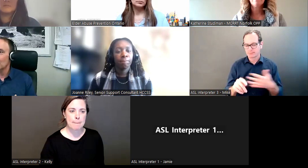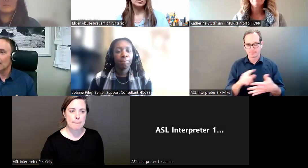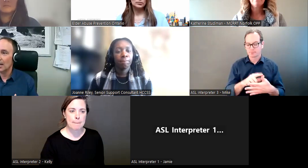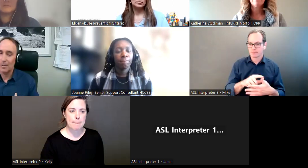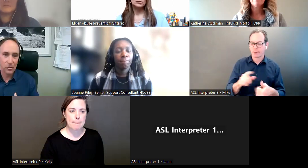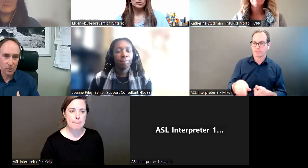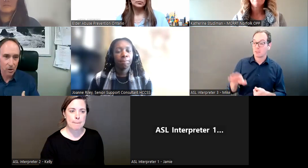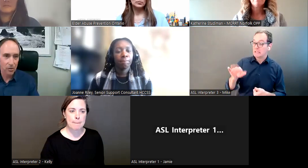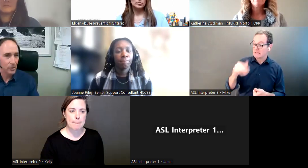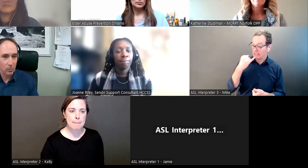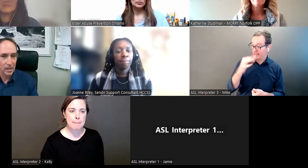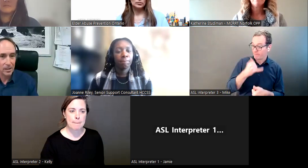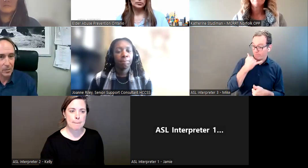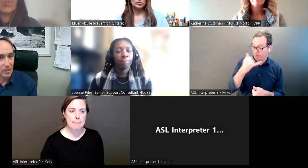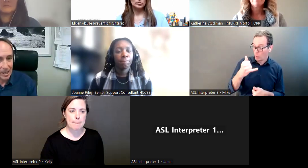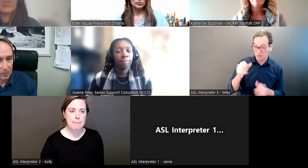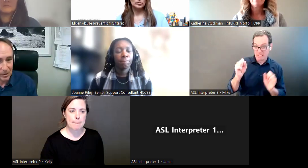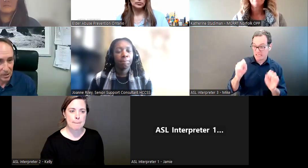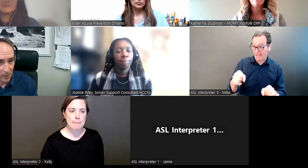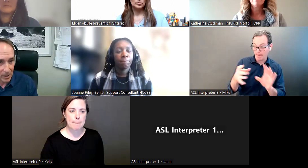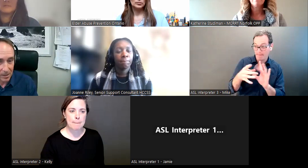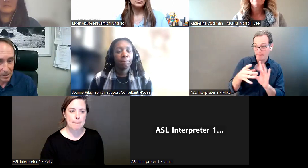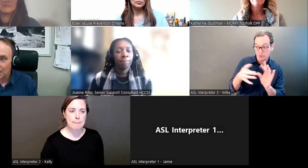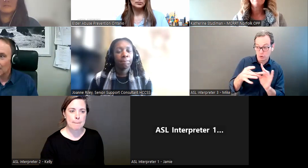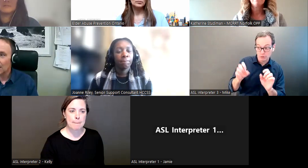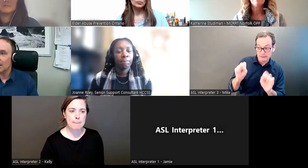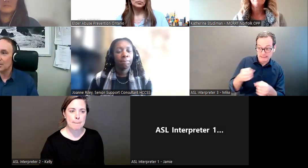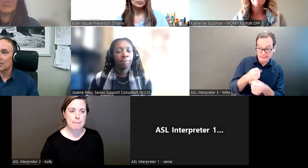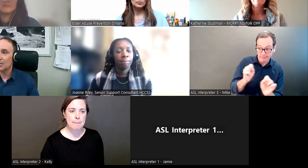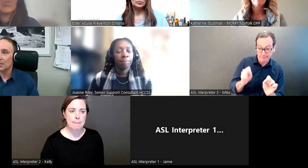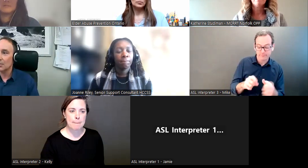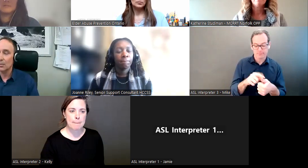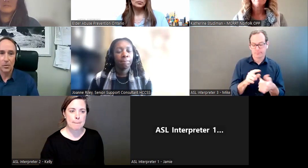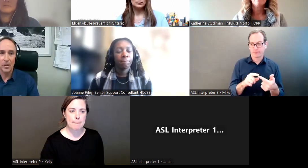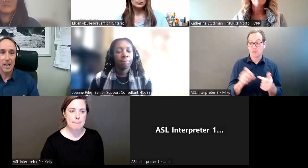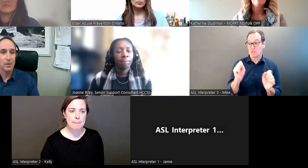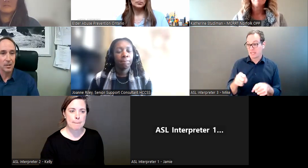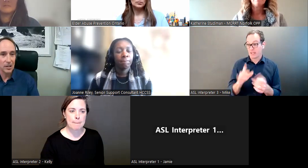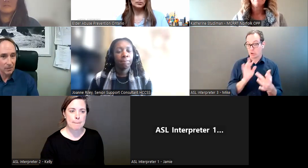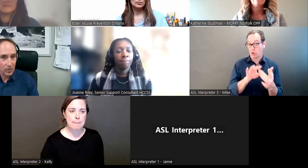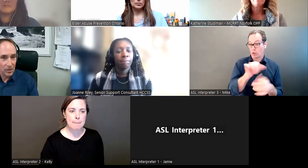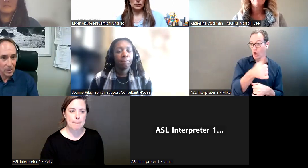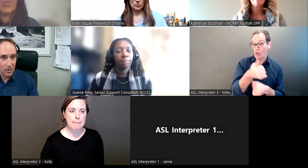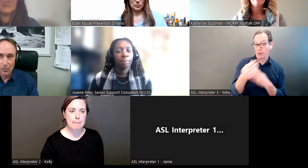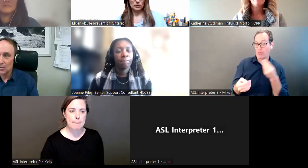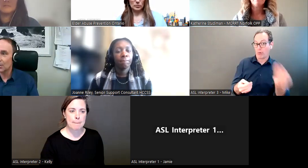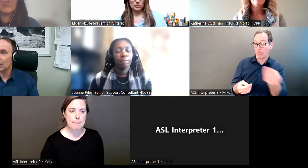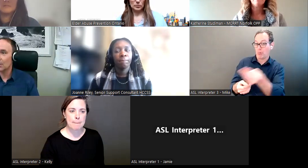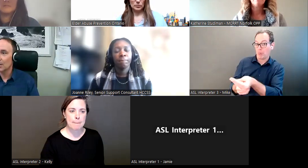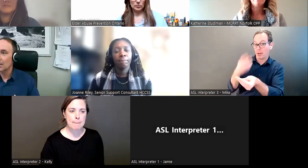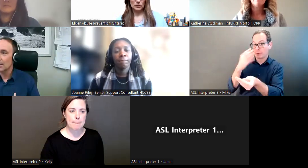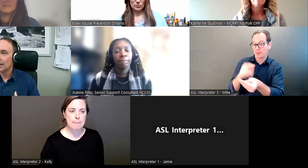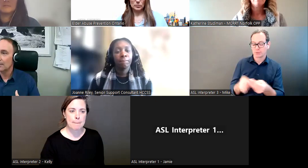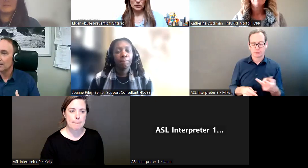message? Is there an alternate way to communicate with somebody? Do they happen to live with the